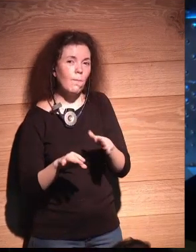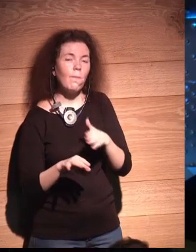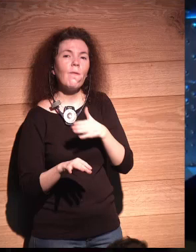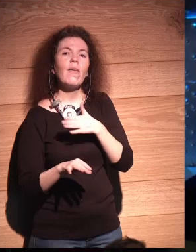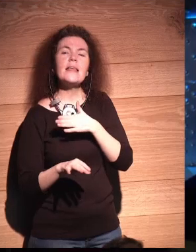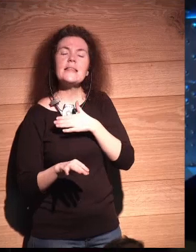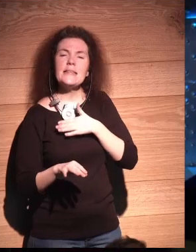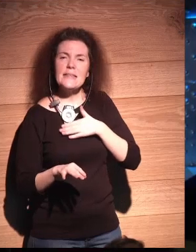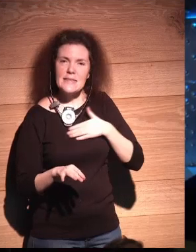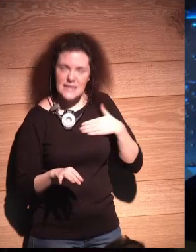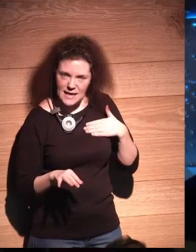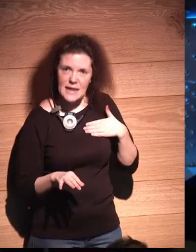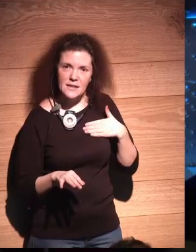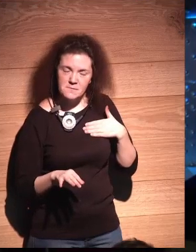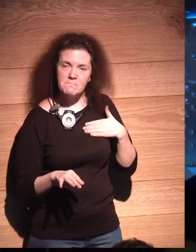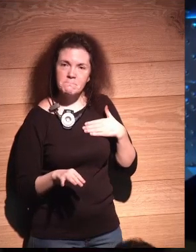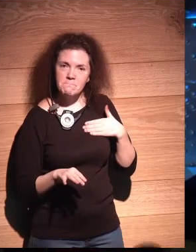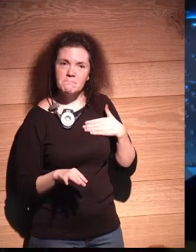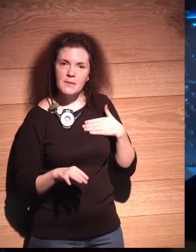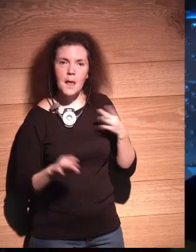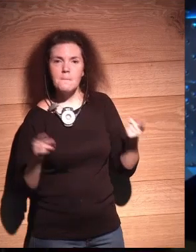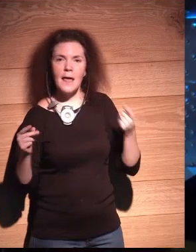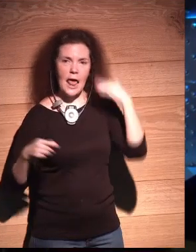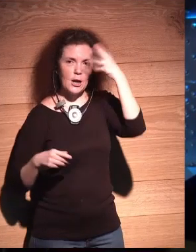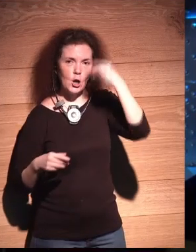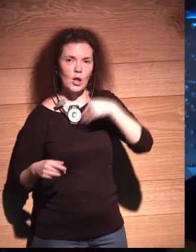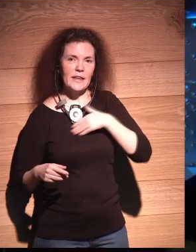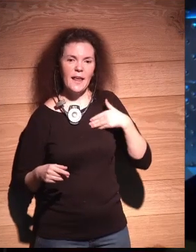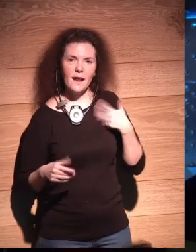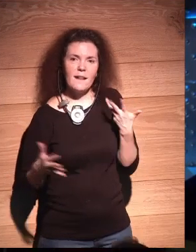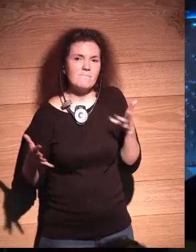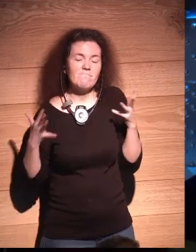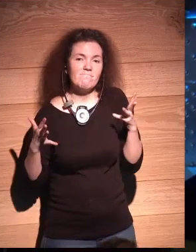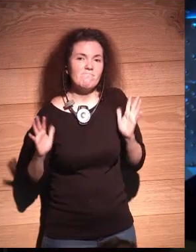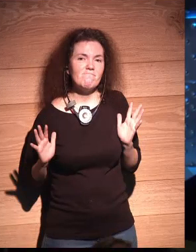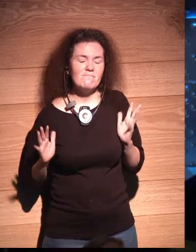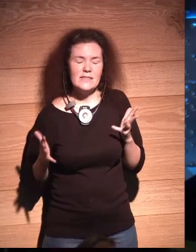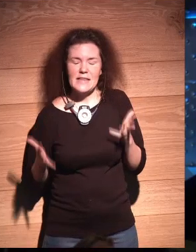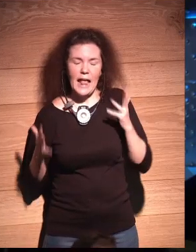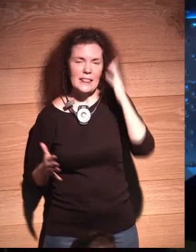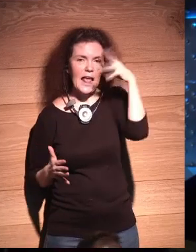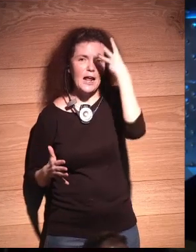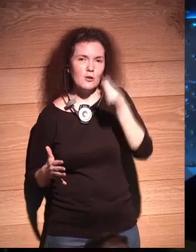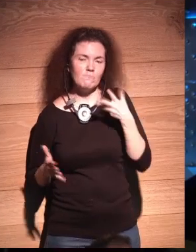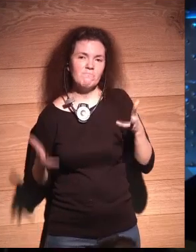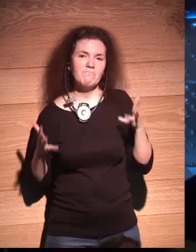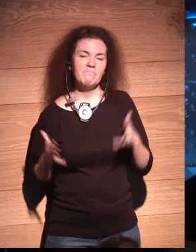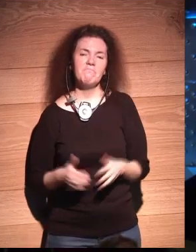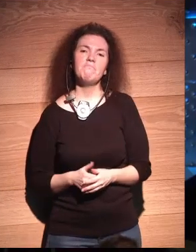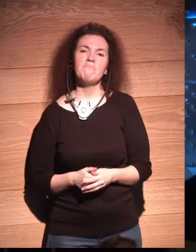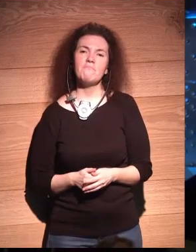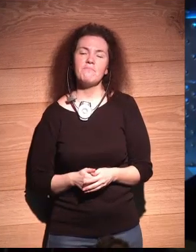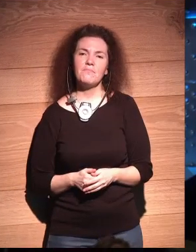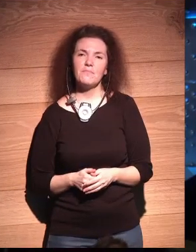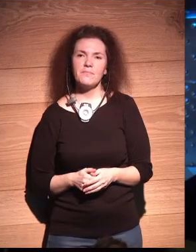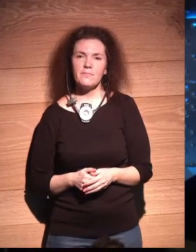rock. Want to rock. They were like, ta. Yeah. And they loved especially the rhythmic